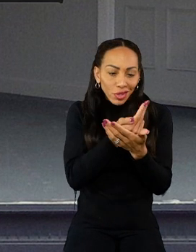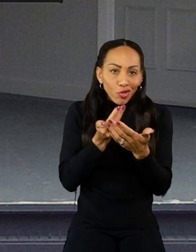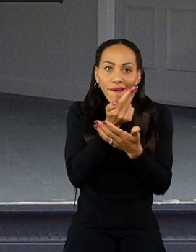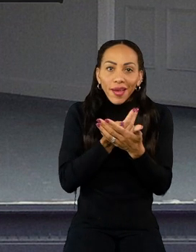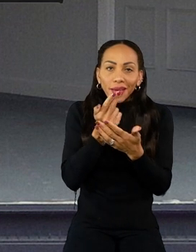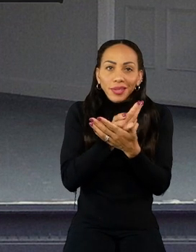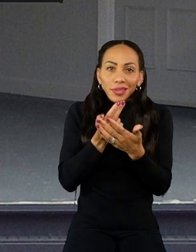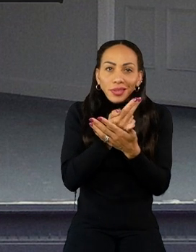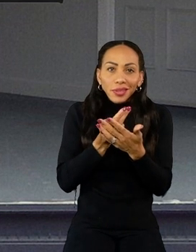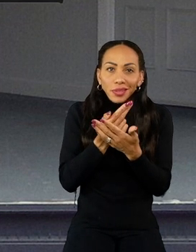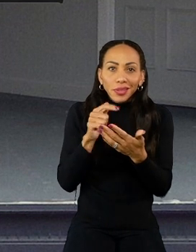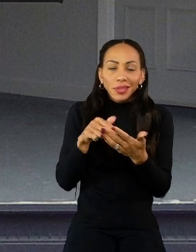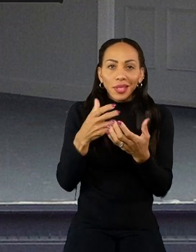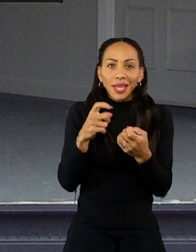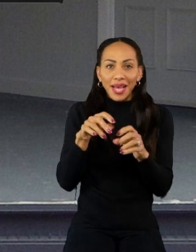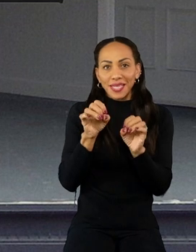you've created that has the sort all